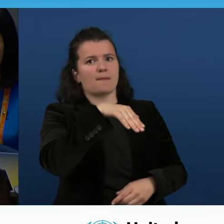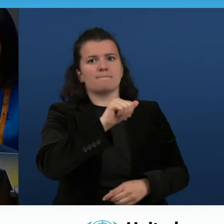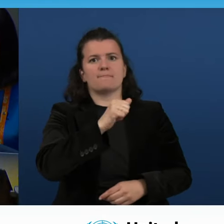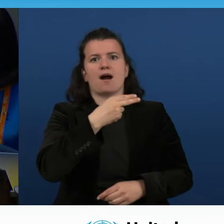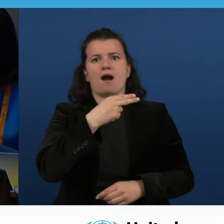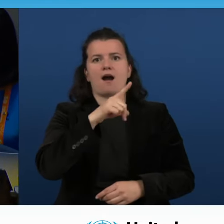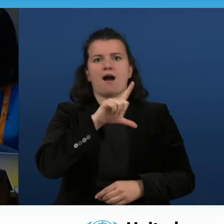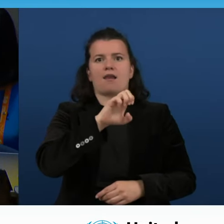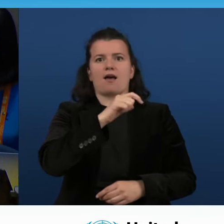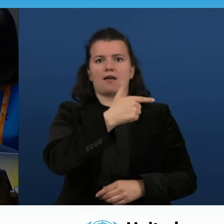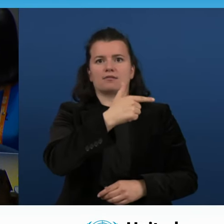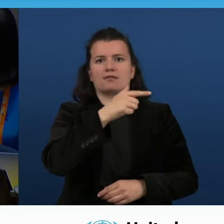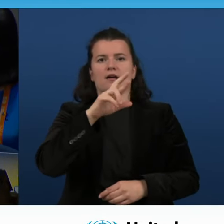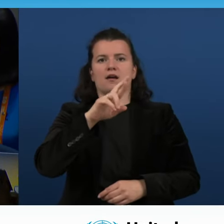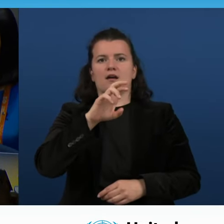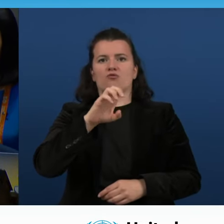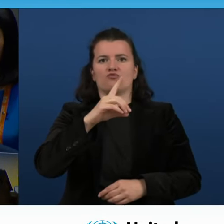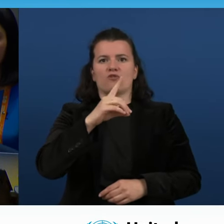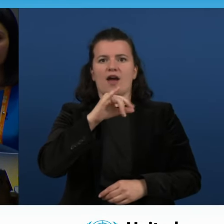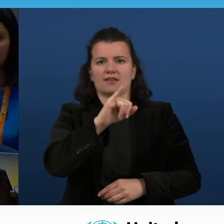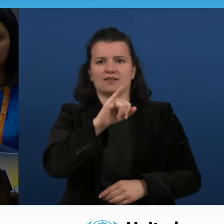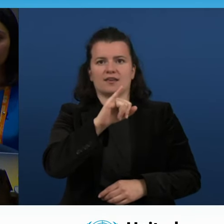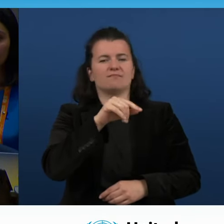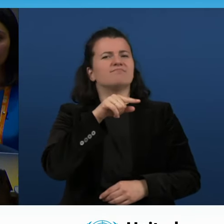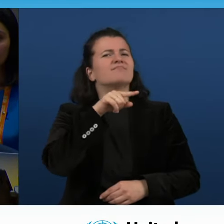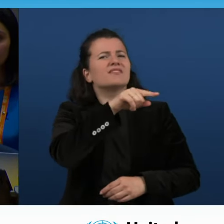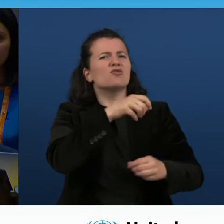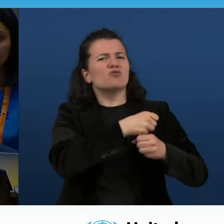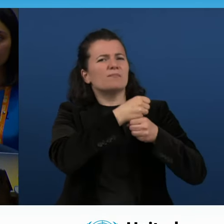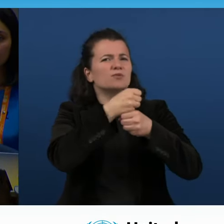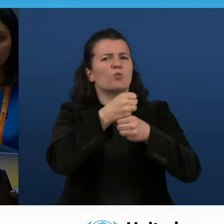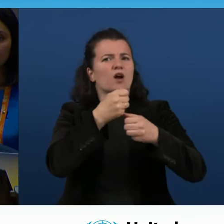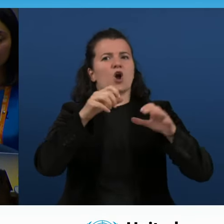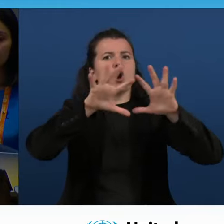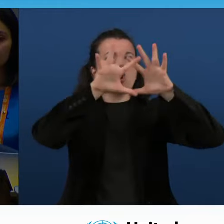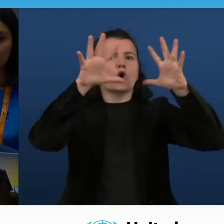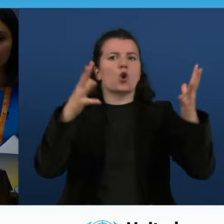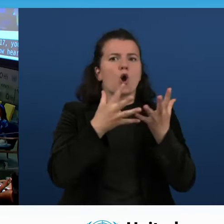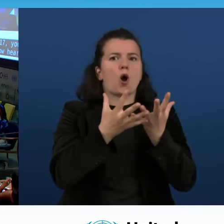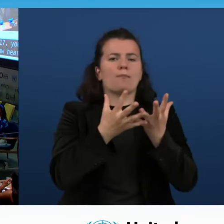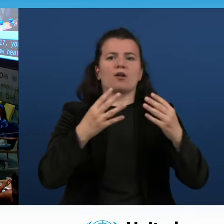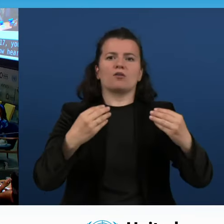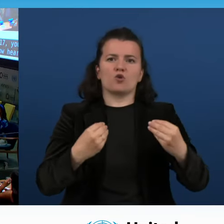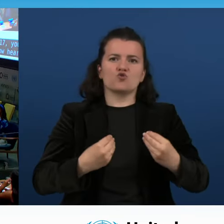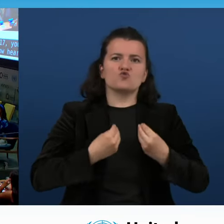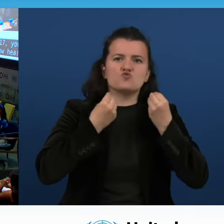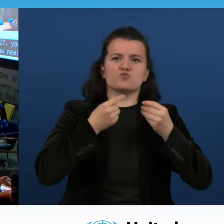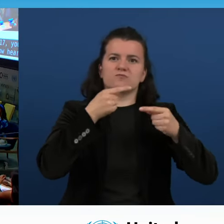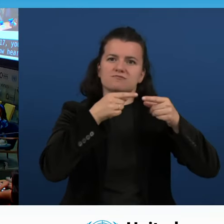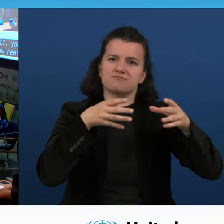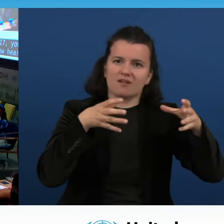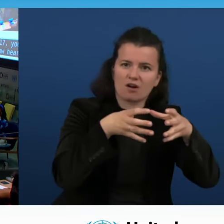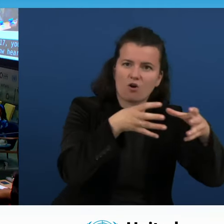Youth Caucus for Decent Jobs and Sustainable Economies of the Major Group for Children and